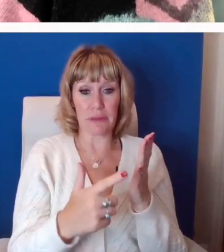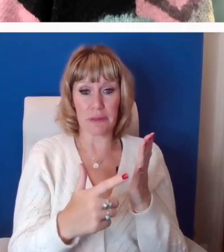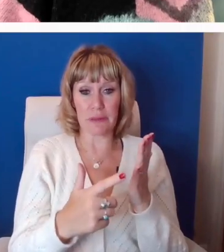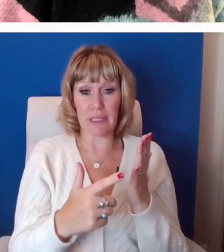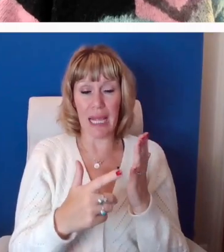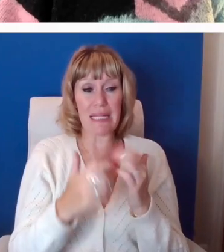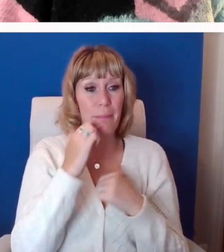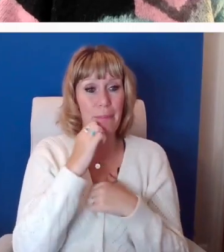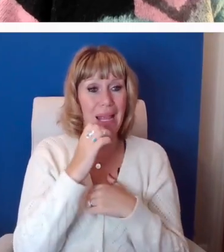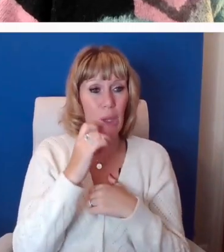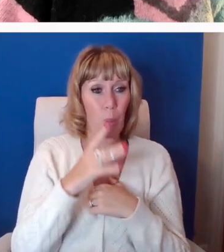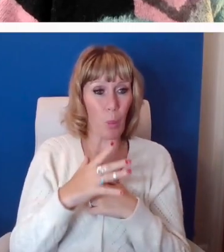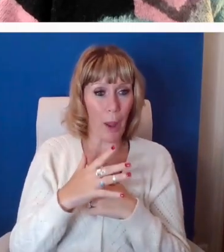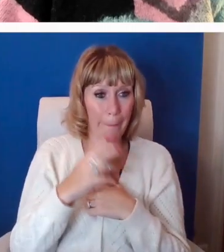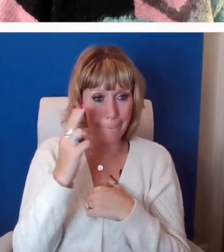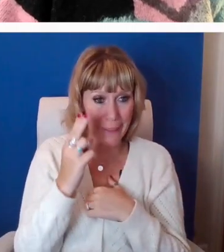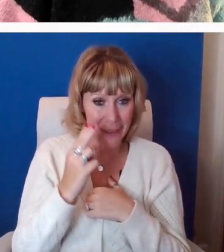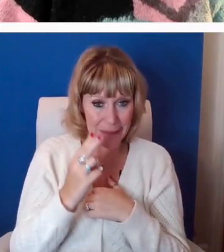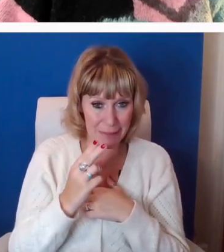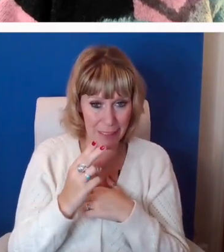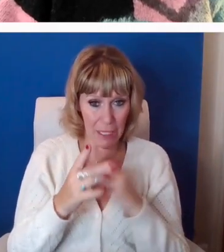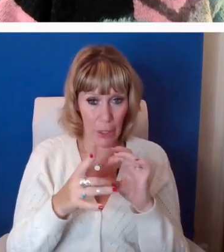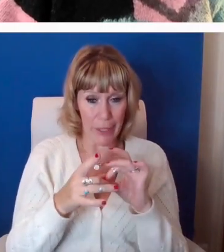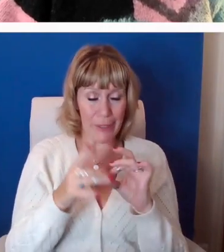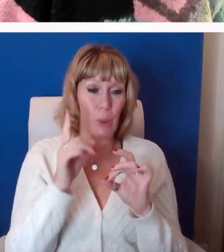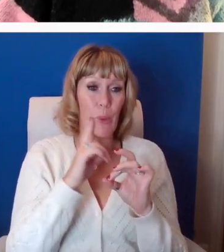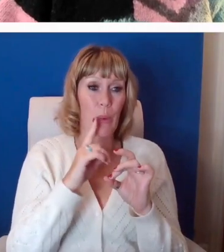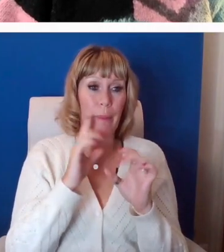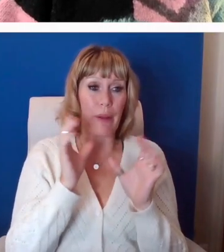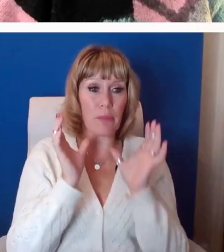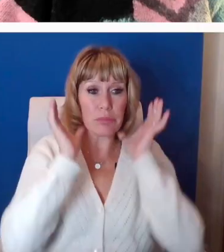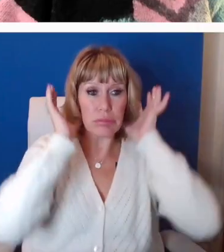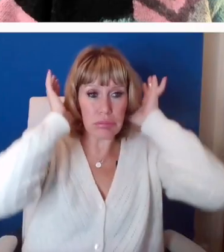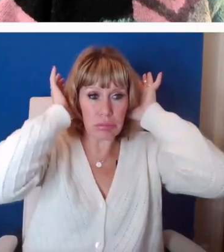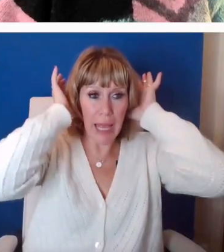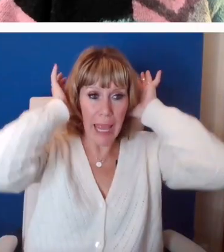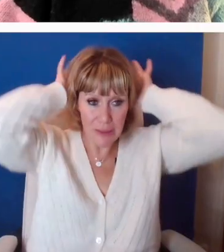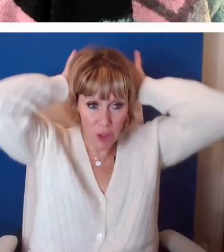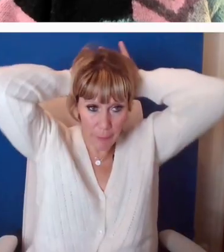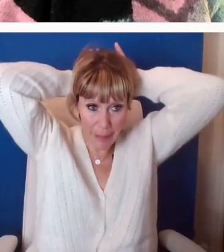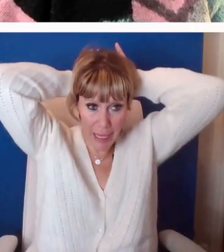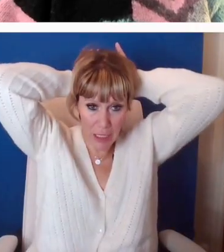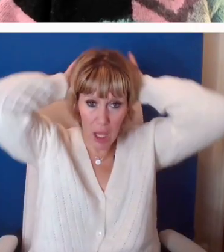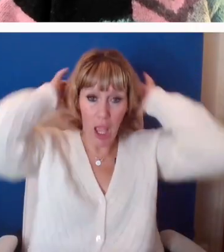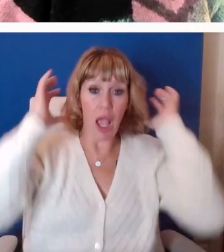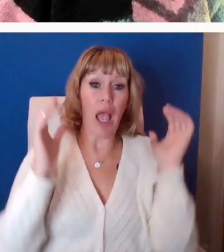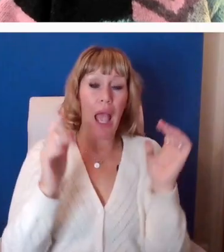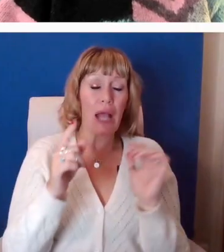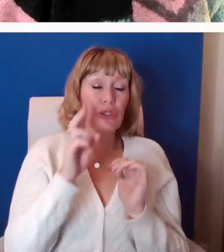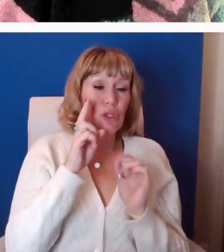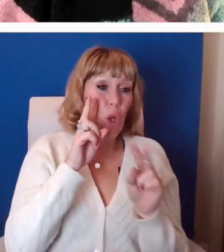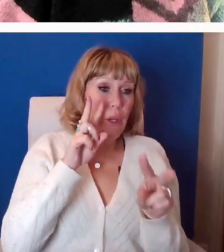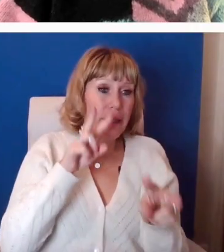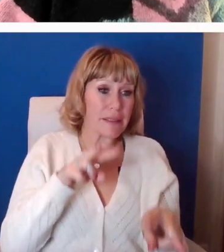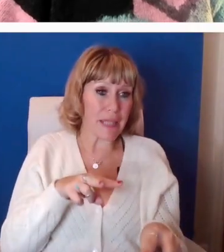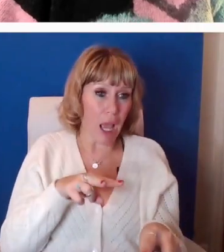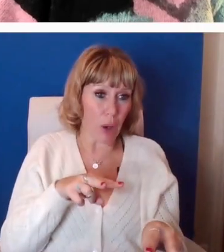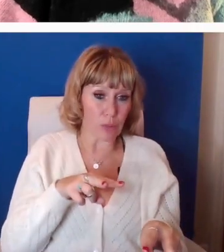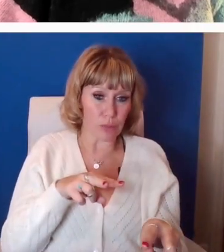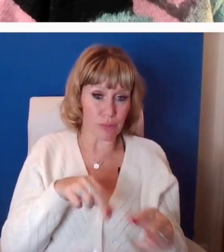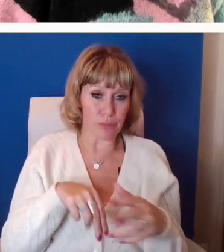with long hair loosely tied back, looking down. It's from 2021 and it's acrylic on canvas.